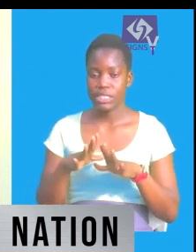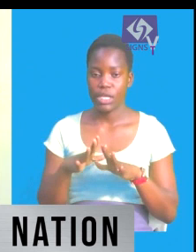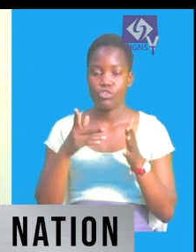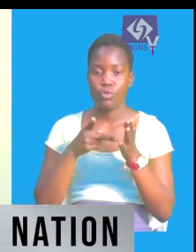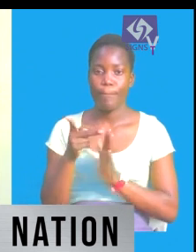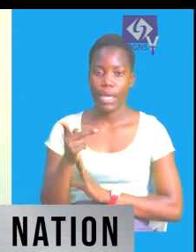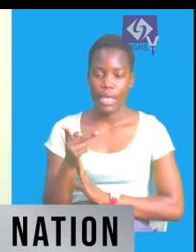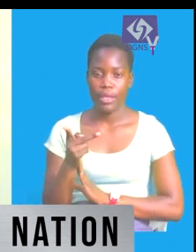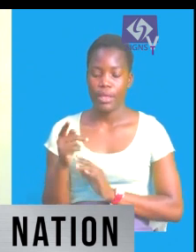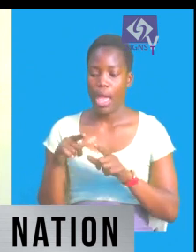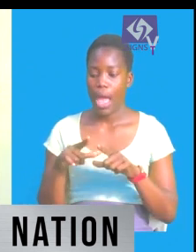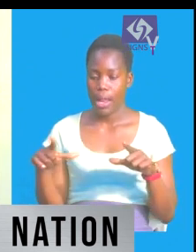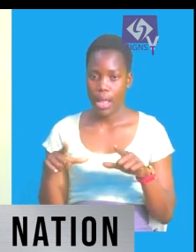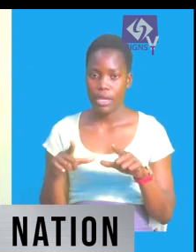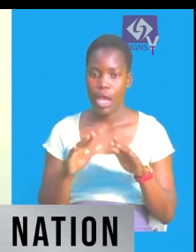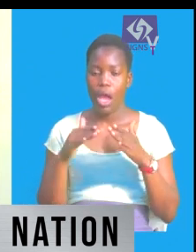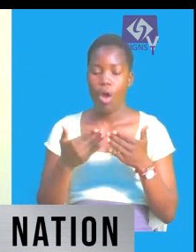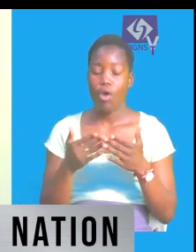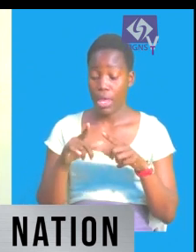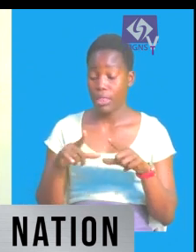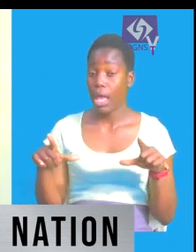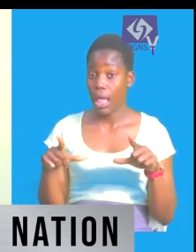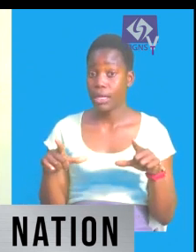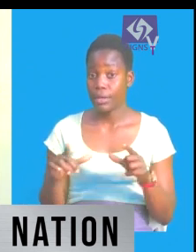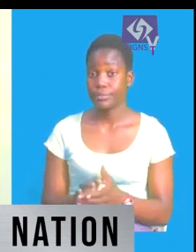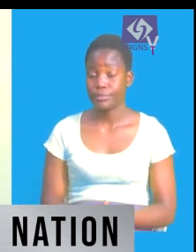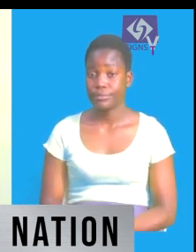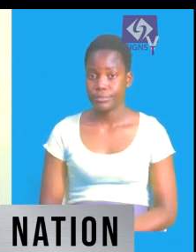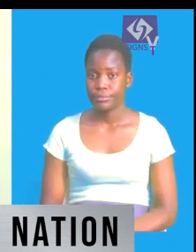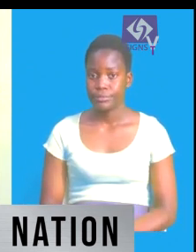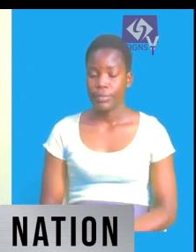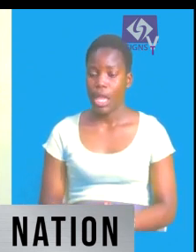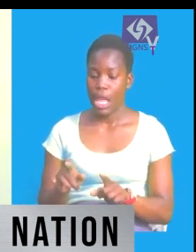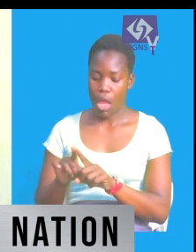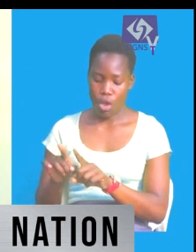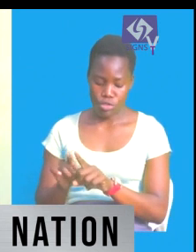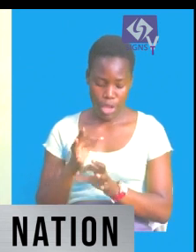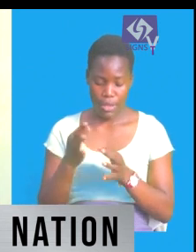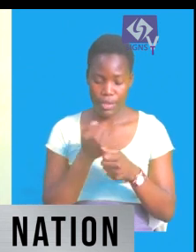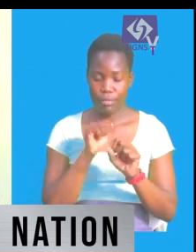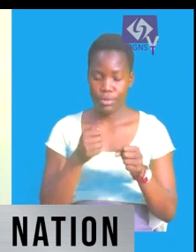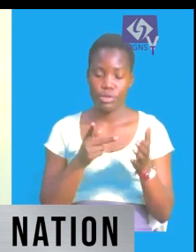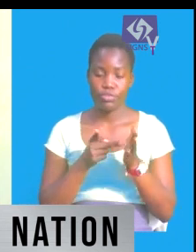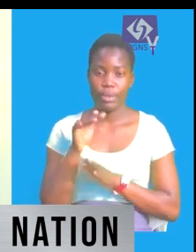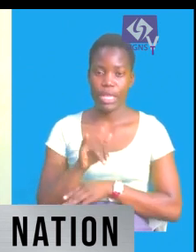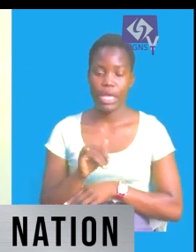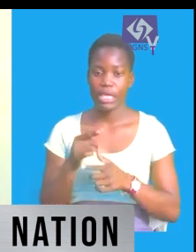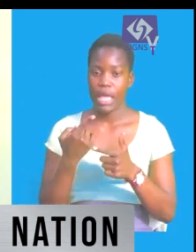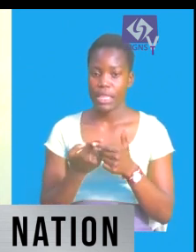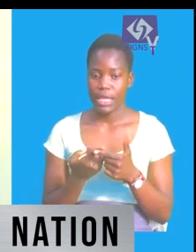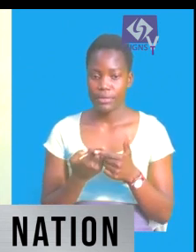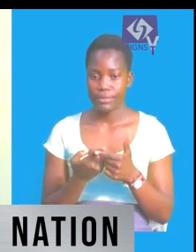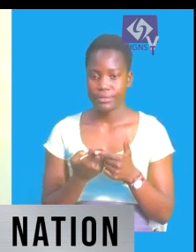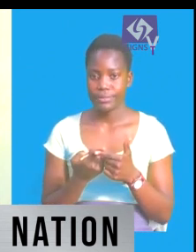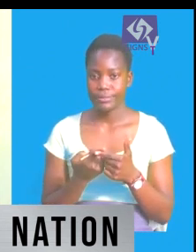to buy a shamba or a plot. Mm. Yeah, and if you can't afford that, so it boils down like